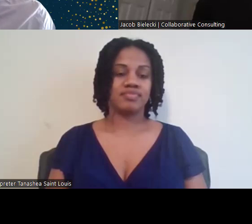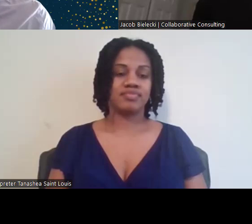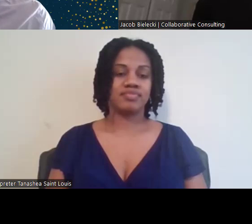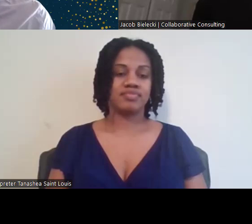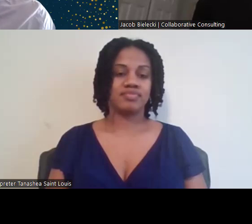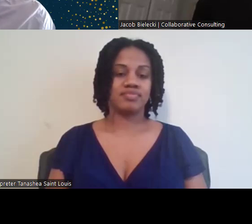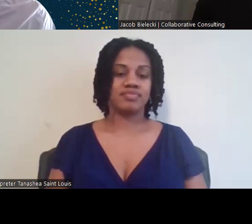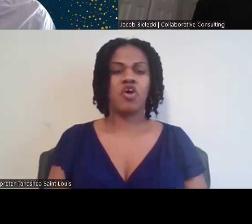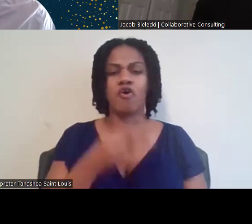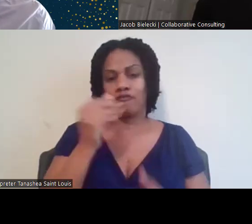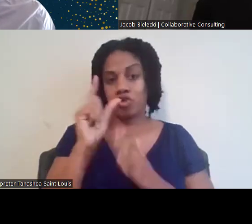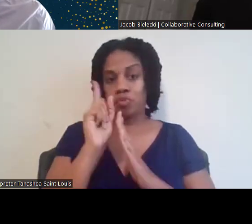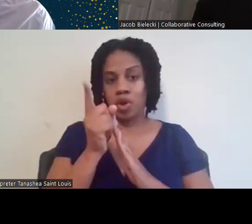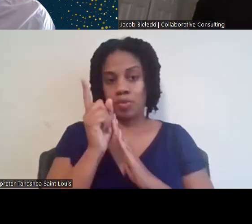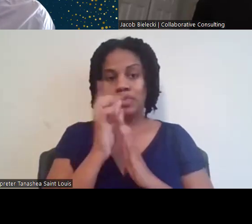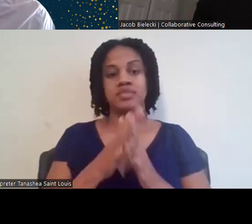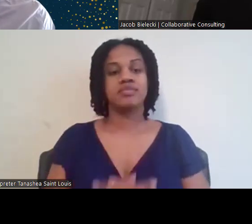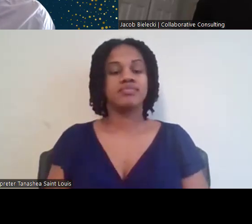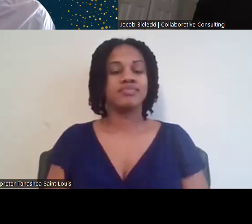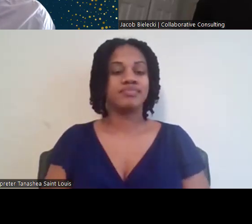A few more moments.